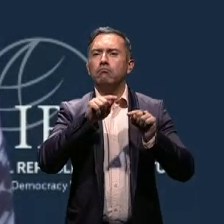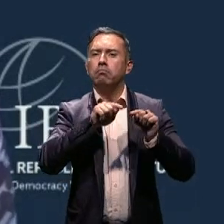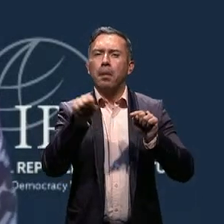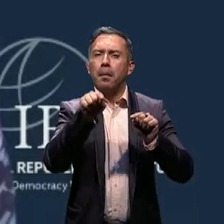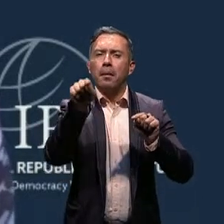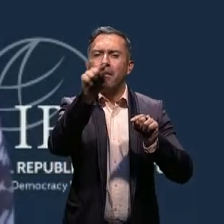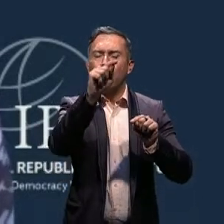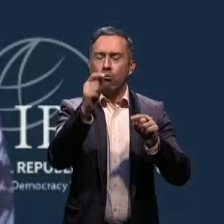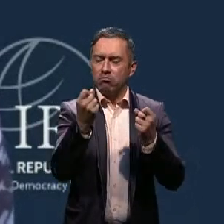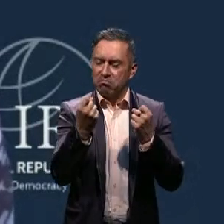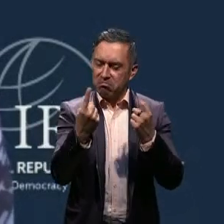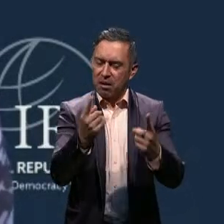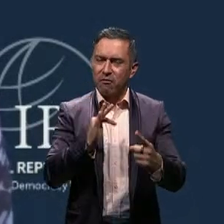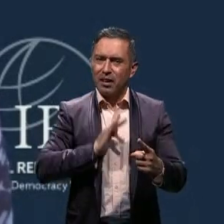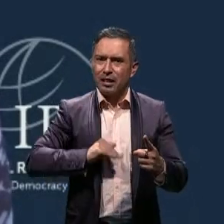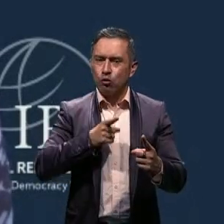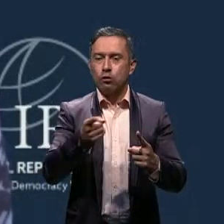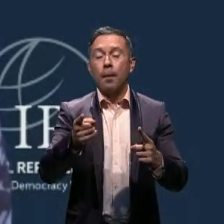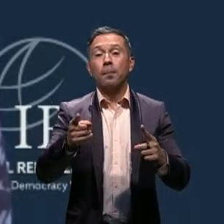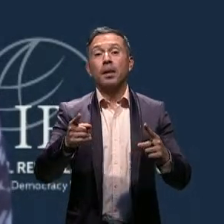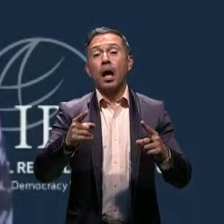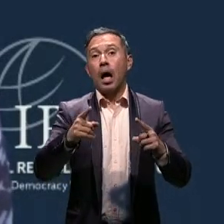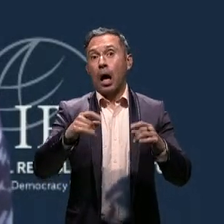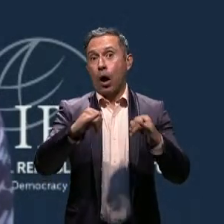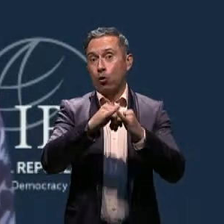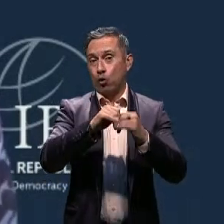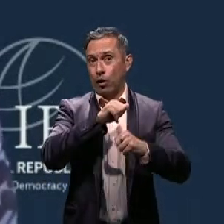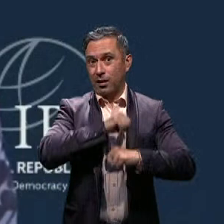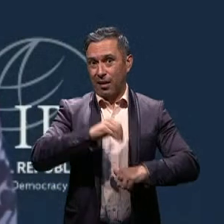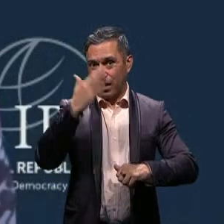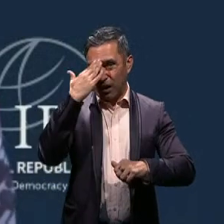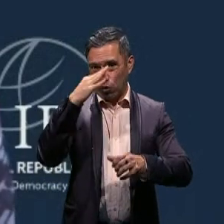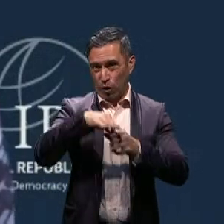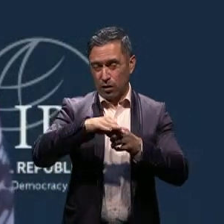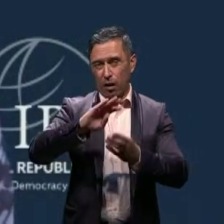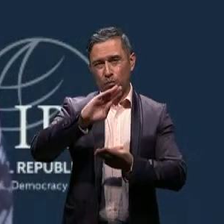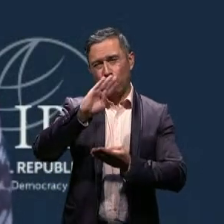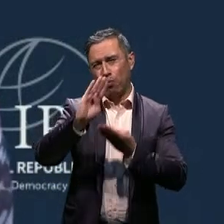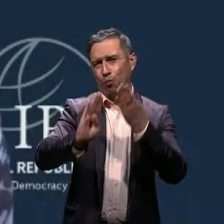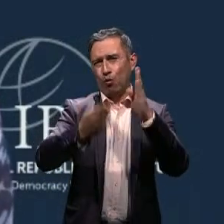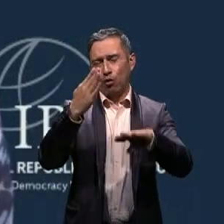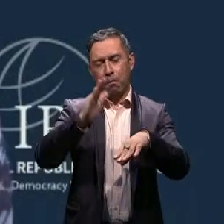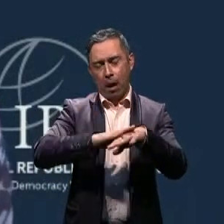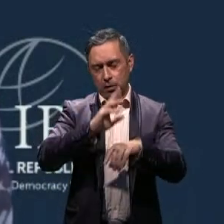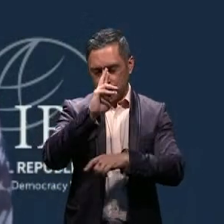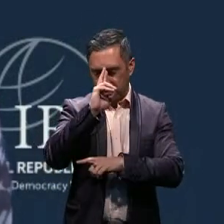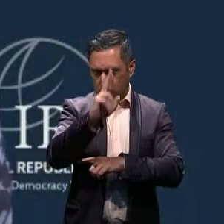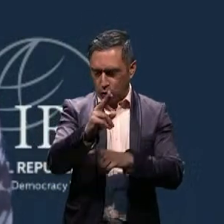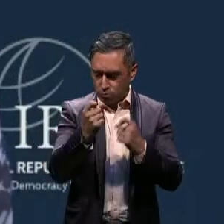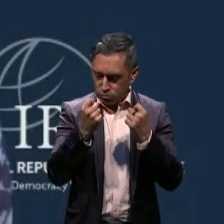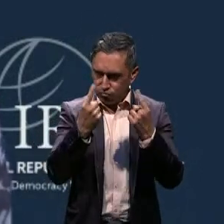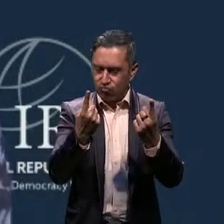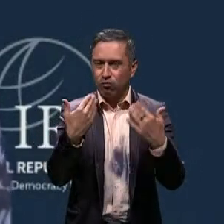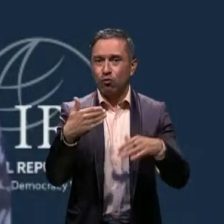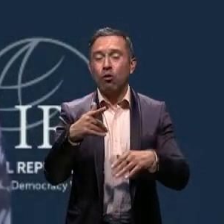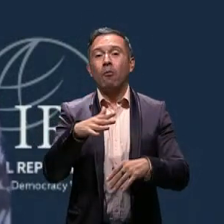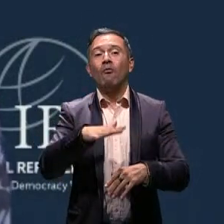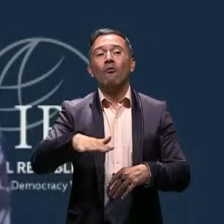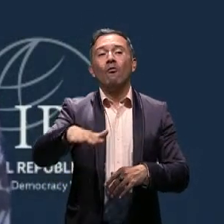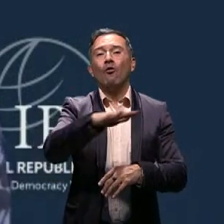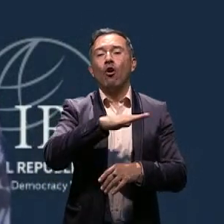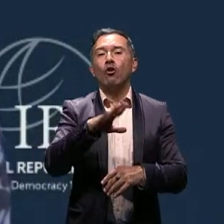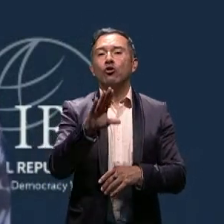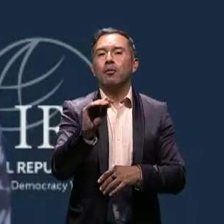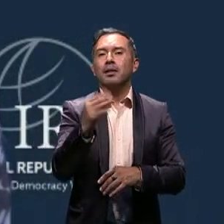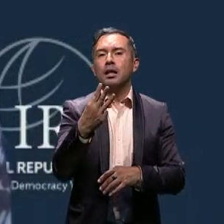meetings and boards that are one of the most respected authorities in the world, that have been able to ensure the integrity of the